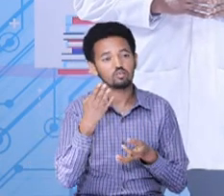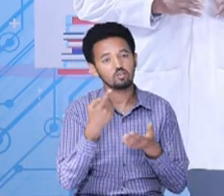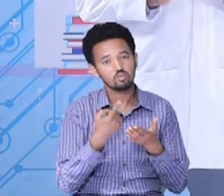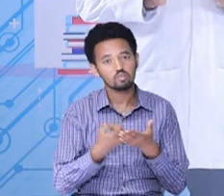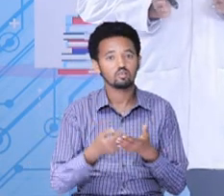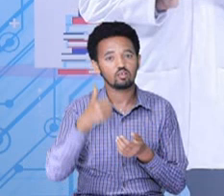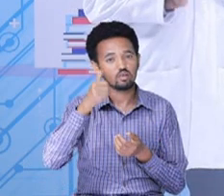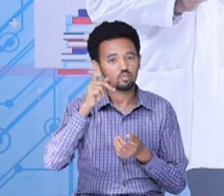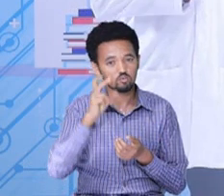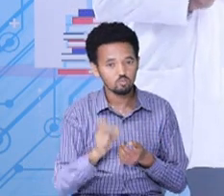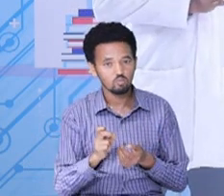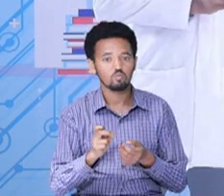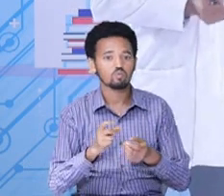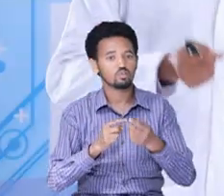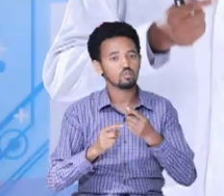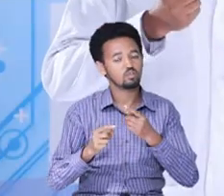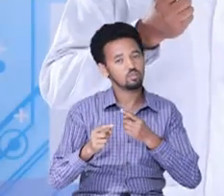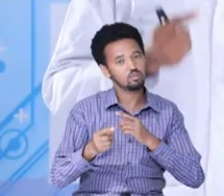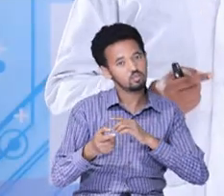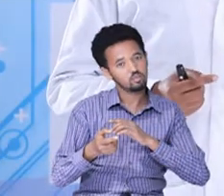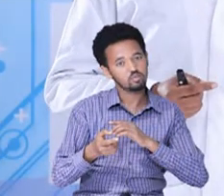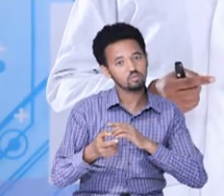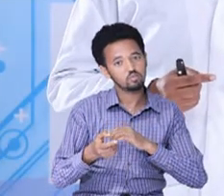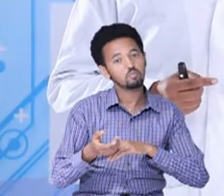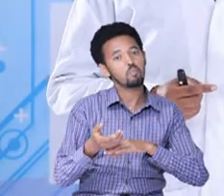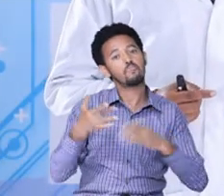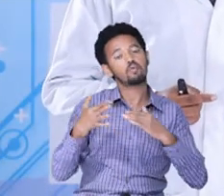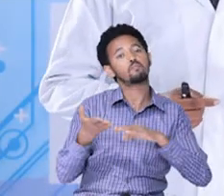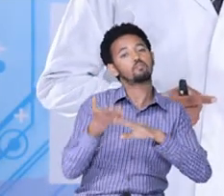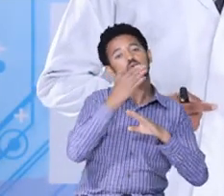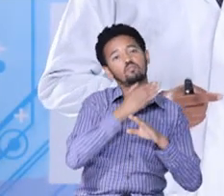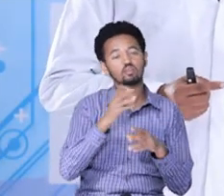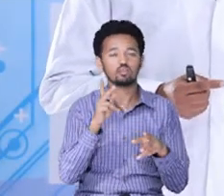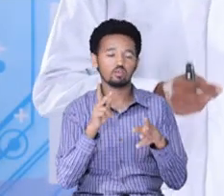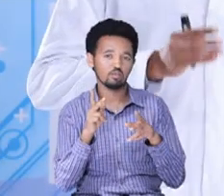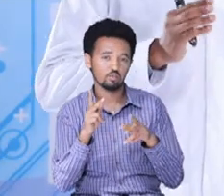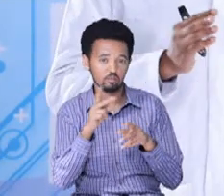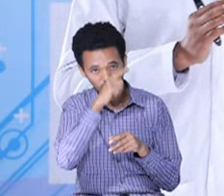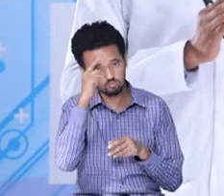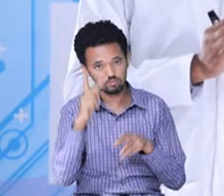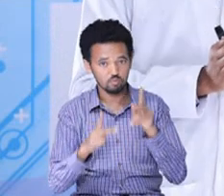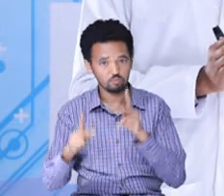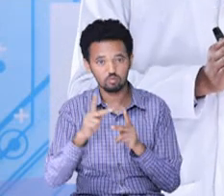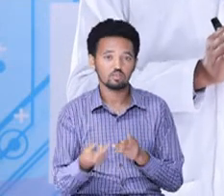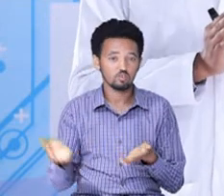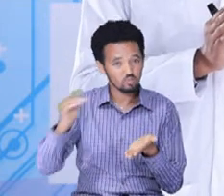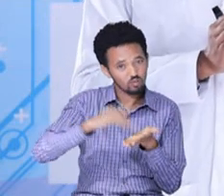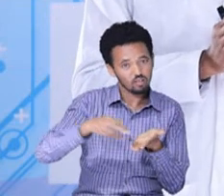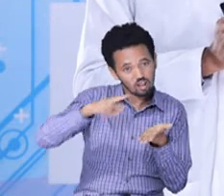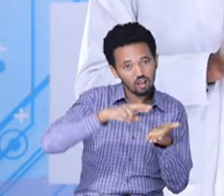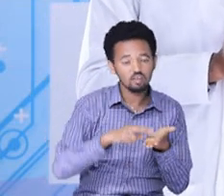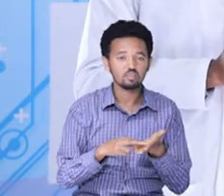of Adwa, Ethiopia defeated Italy. Starting from that, all black people of the world started to struggle against